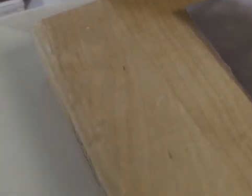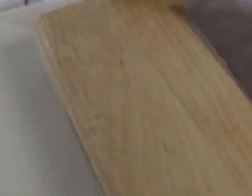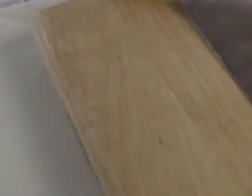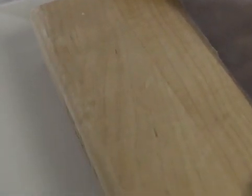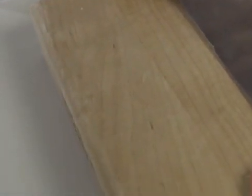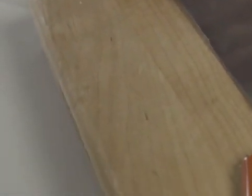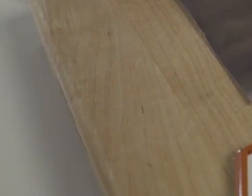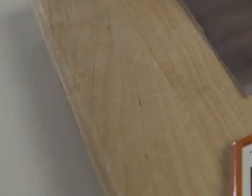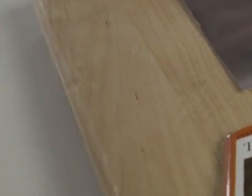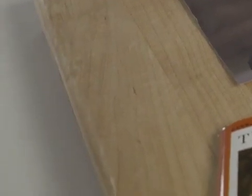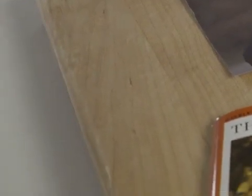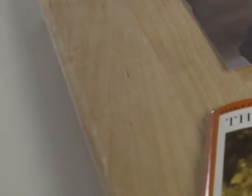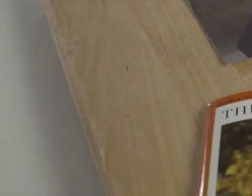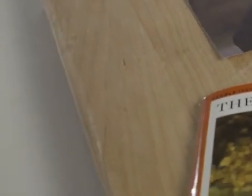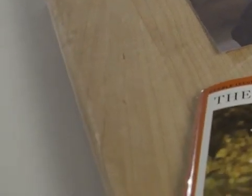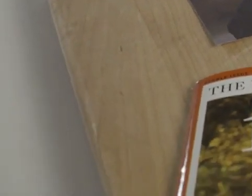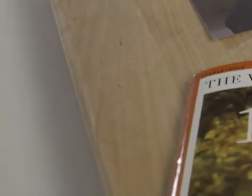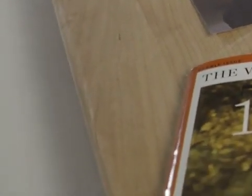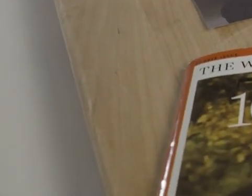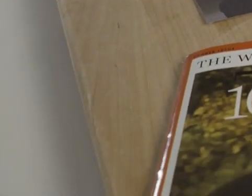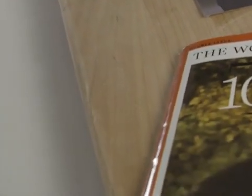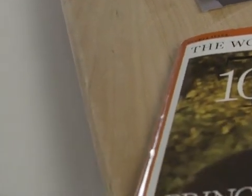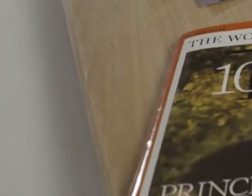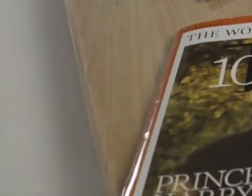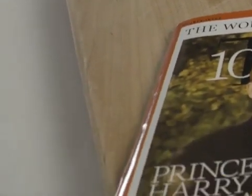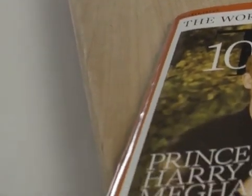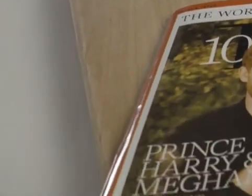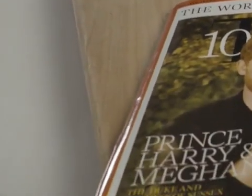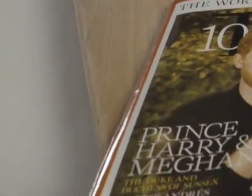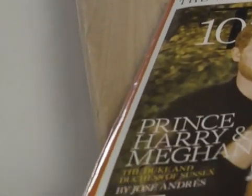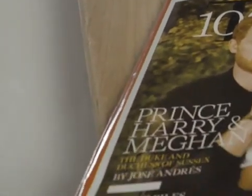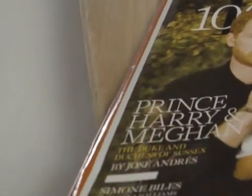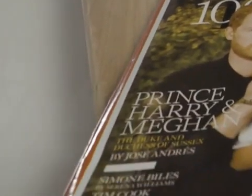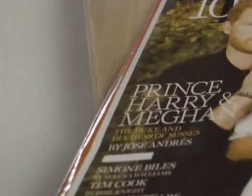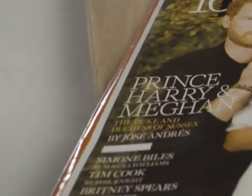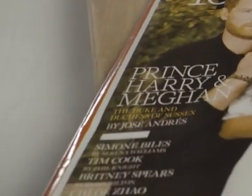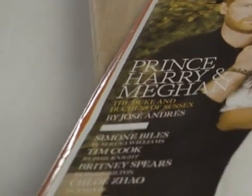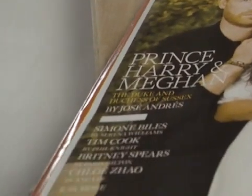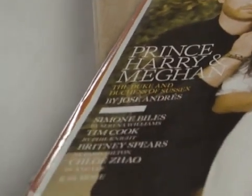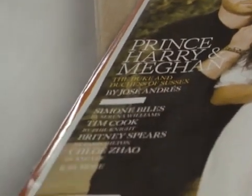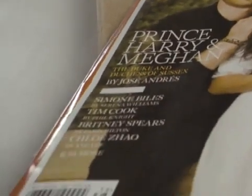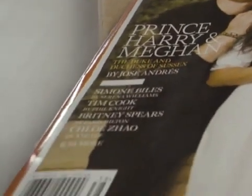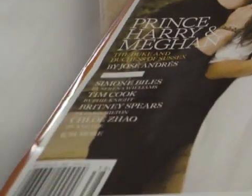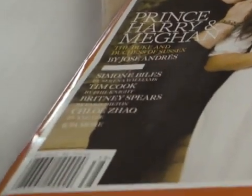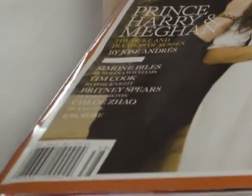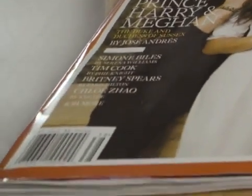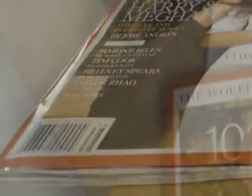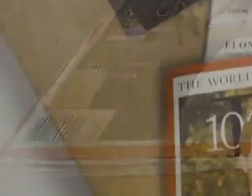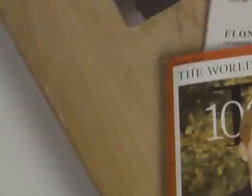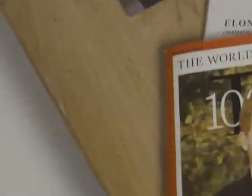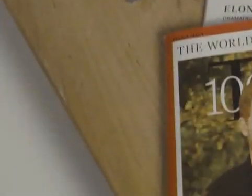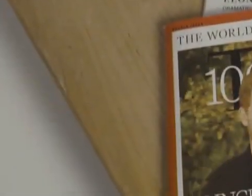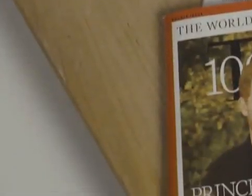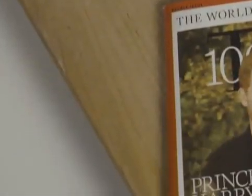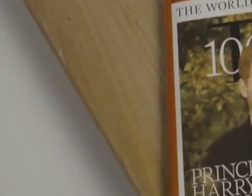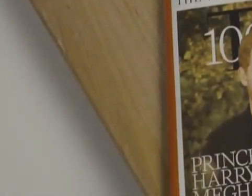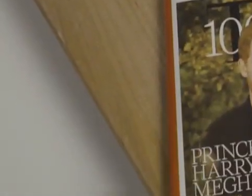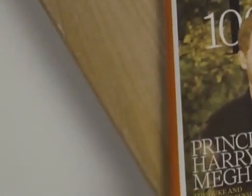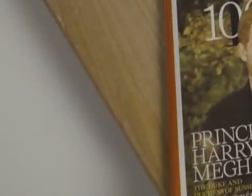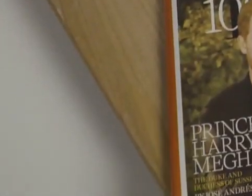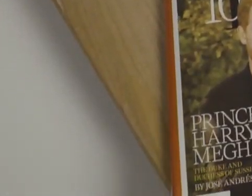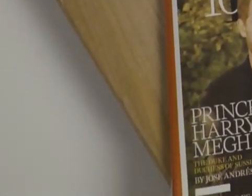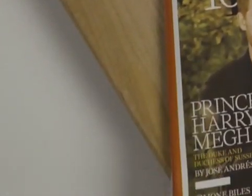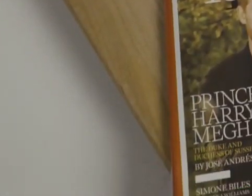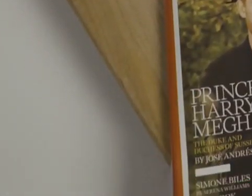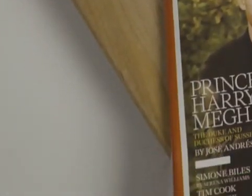Dr. Barney Graham, listed in Time magazine as one of the 100 most influential people of 2021.